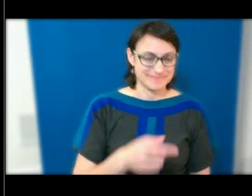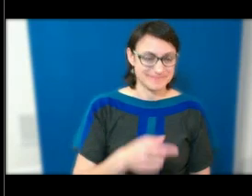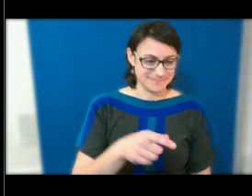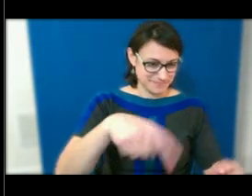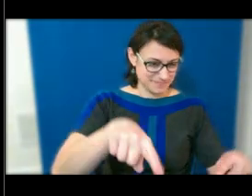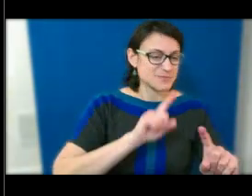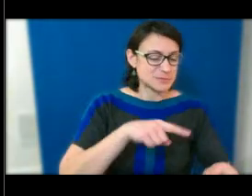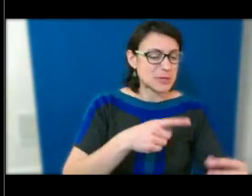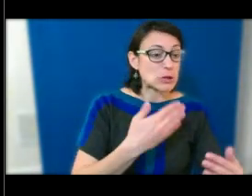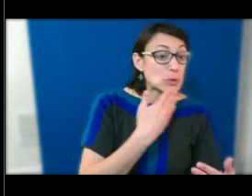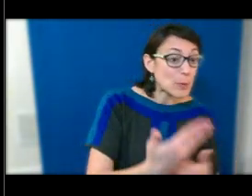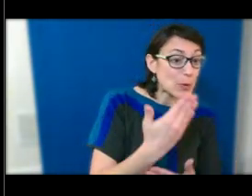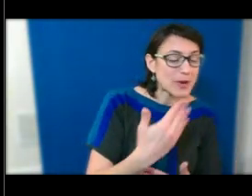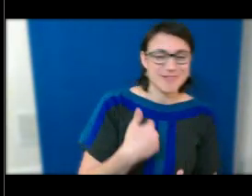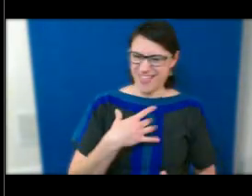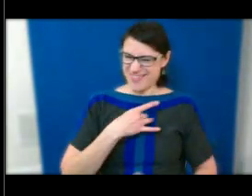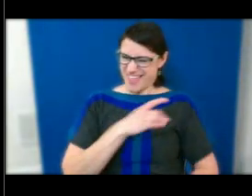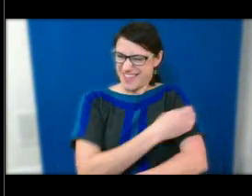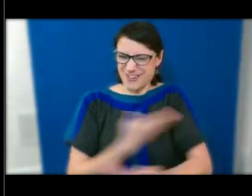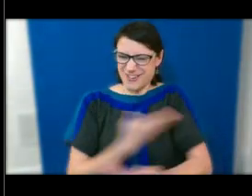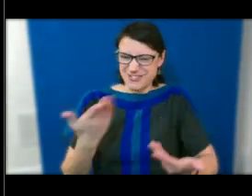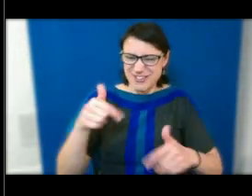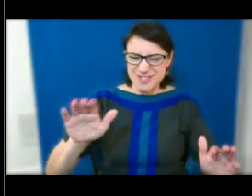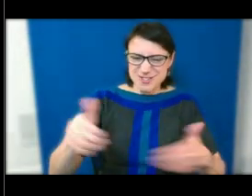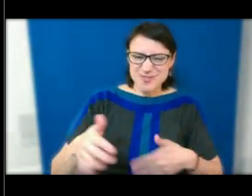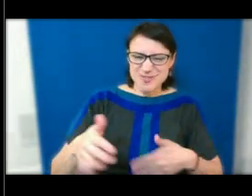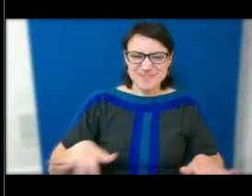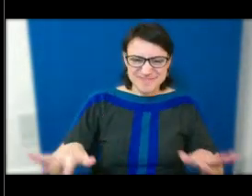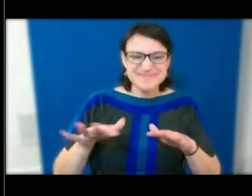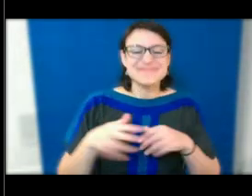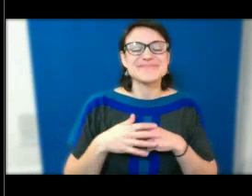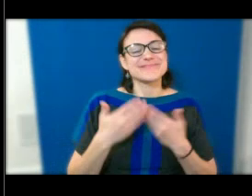I like the energy in the room. Well, thank you all for being here.